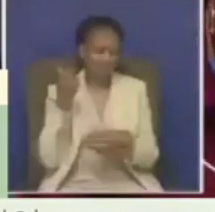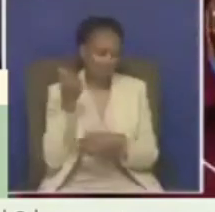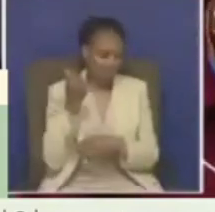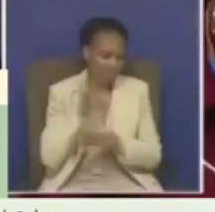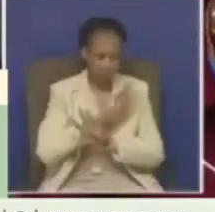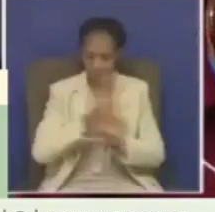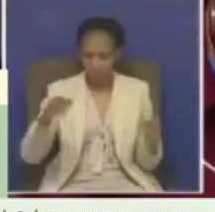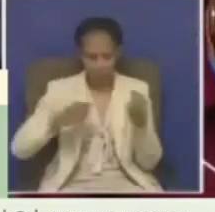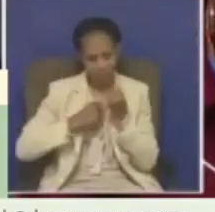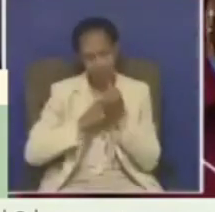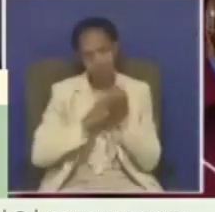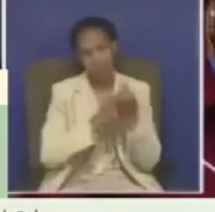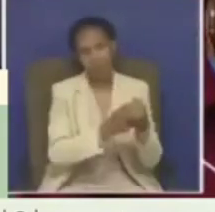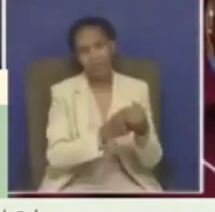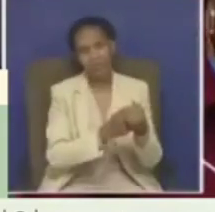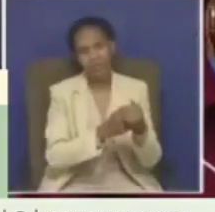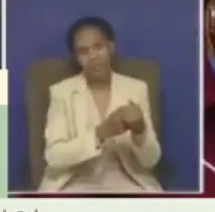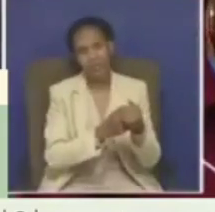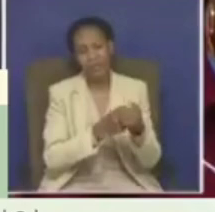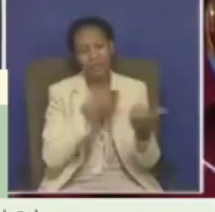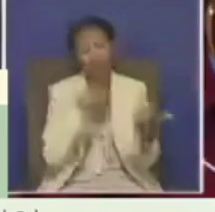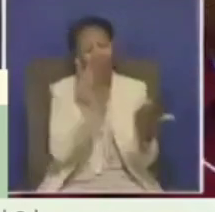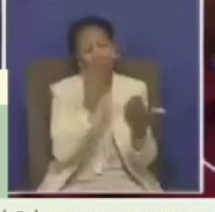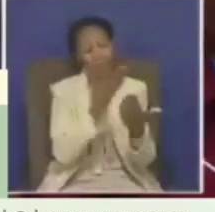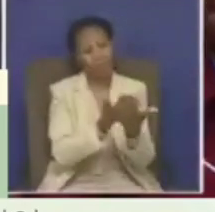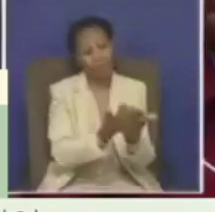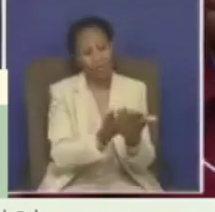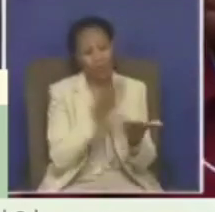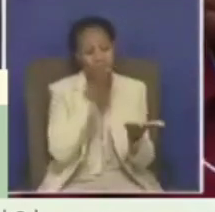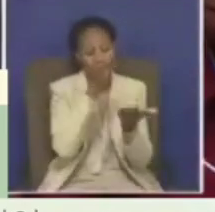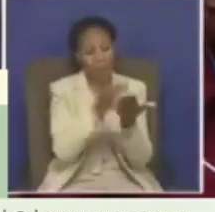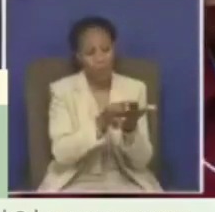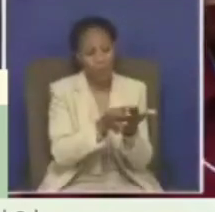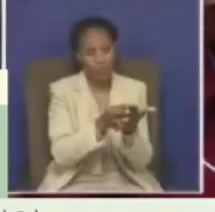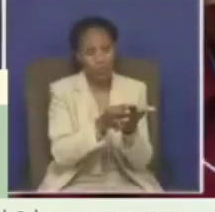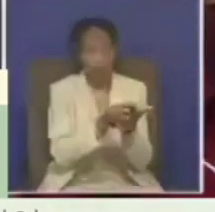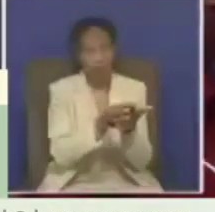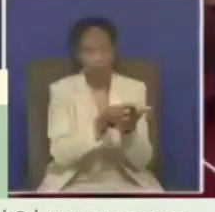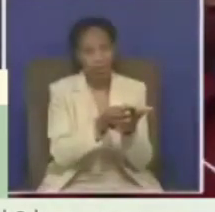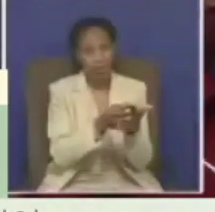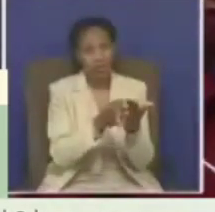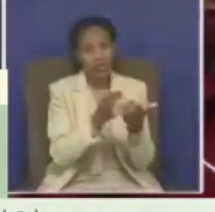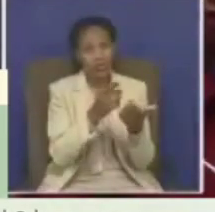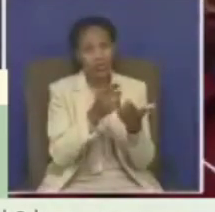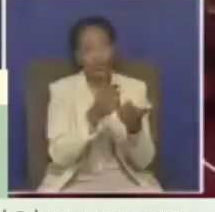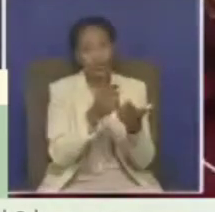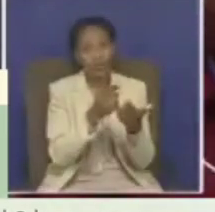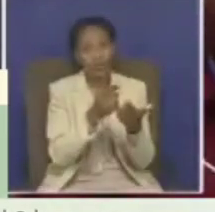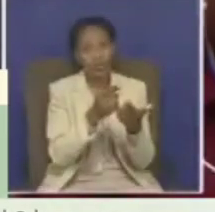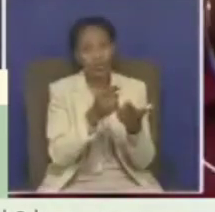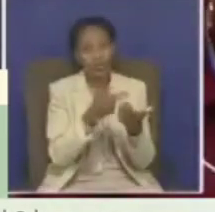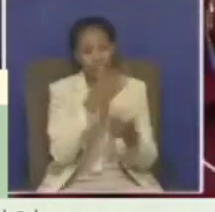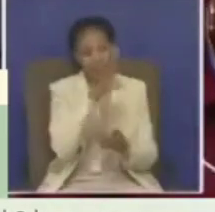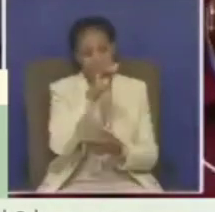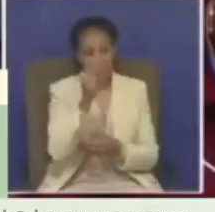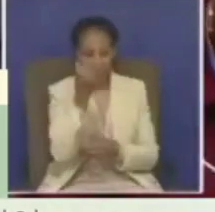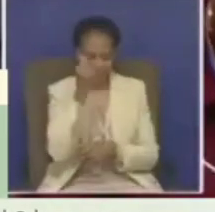support the motion as proposed by the recent speaker.